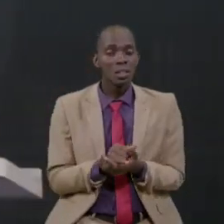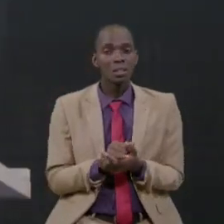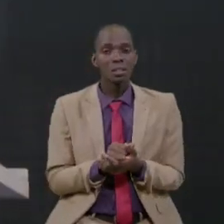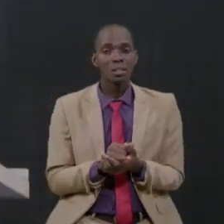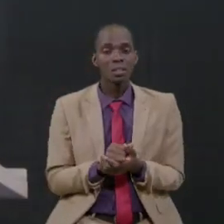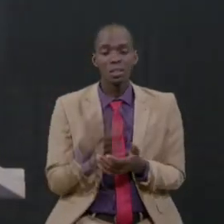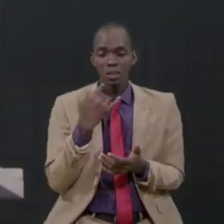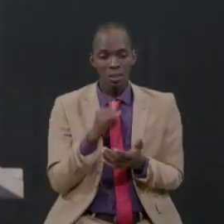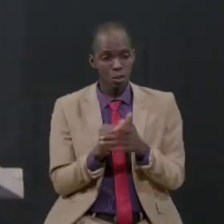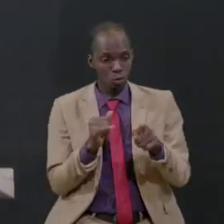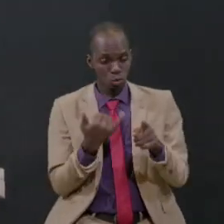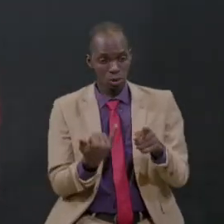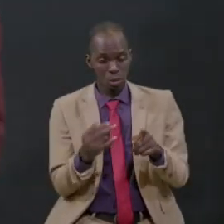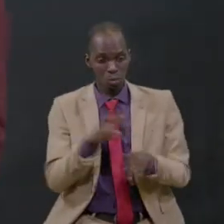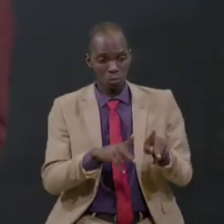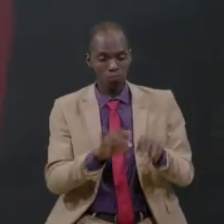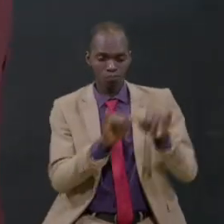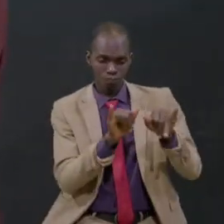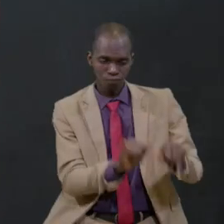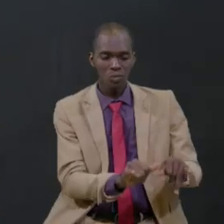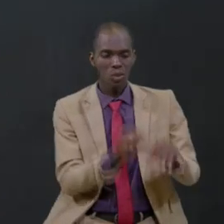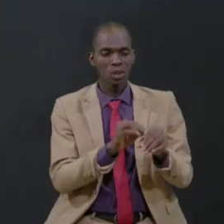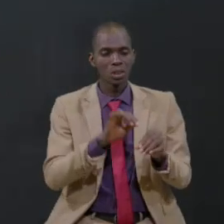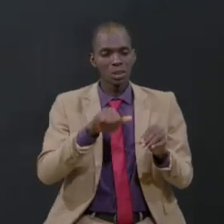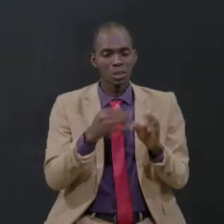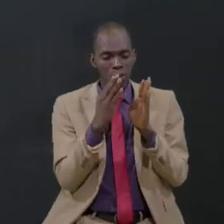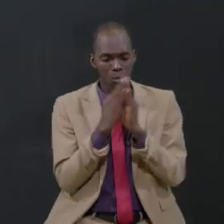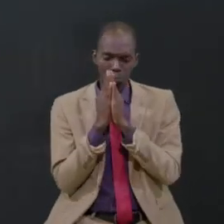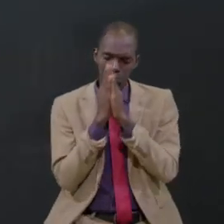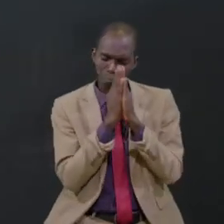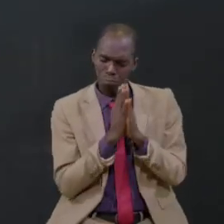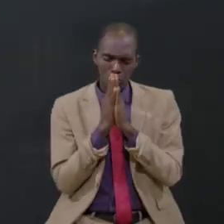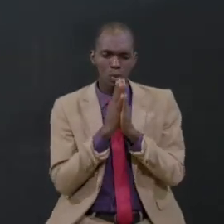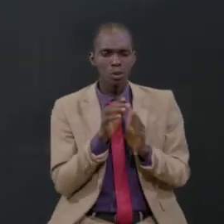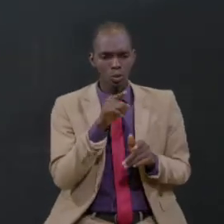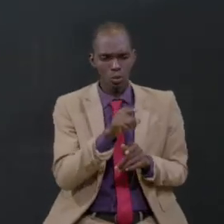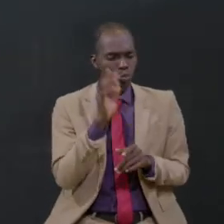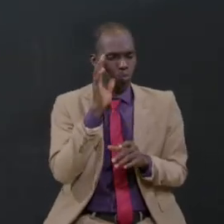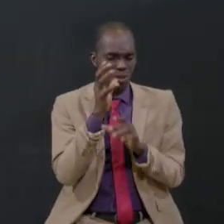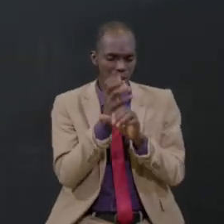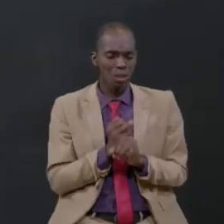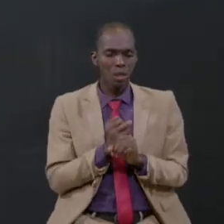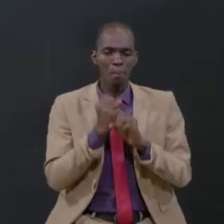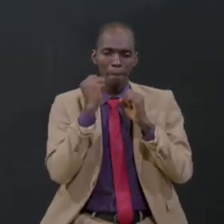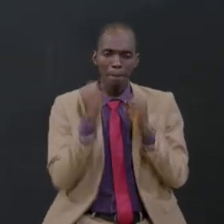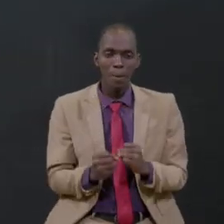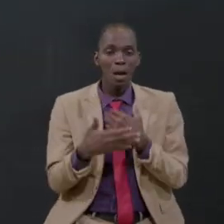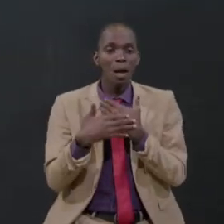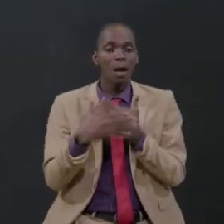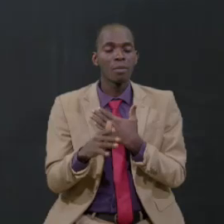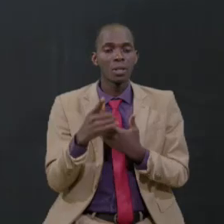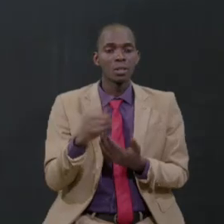Jerusalem, pray, and you will have power. After that, the Holy Ghost has come upon